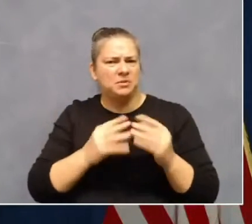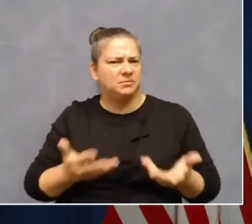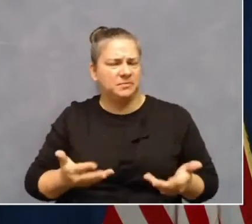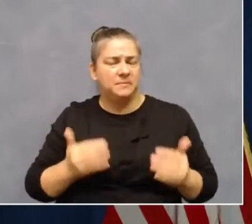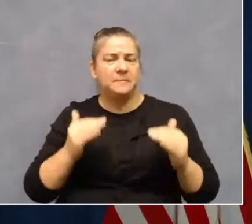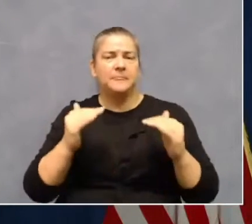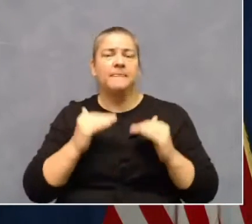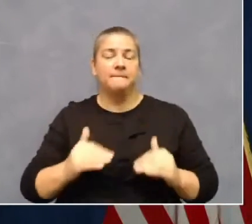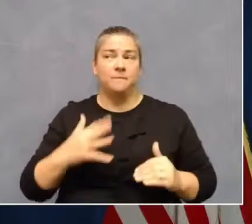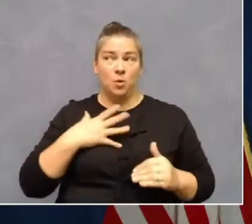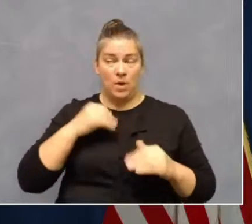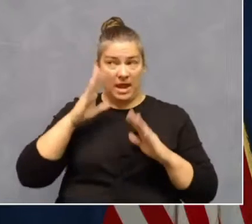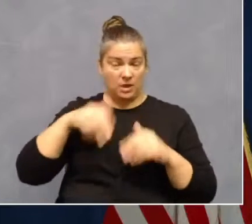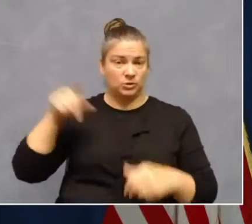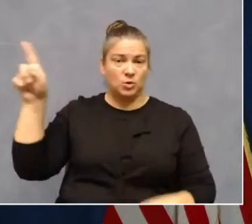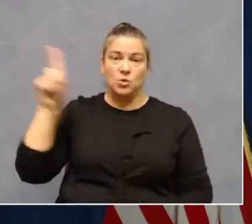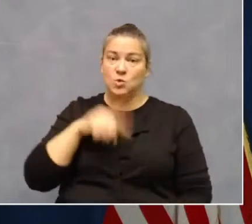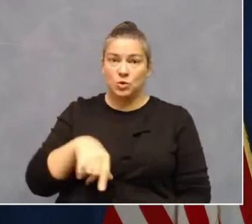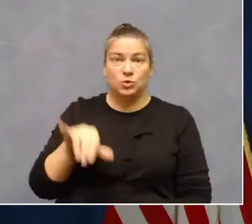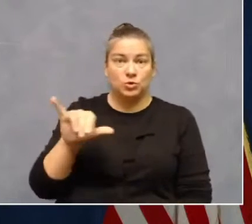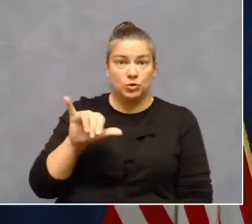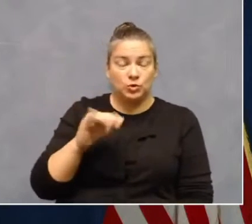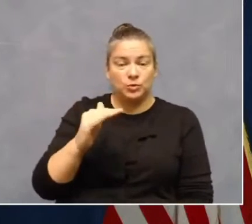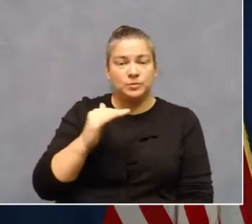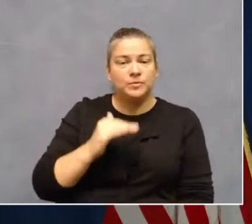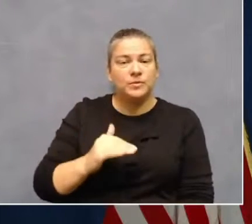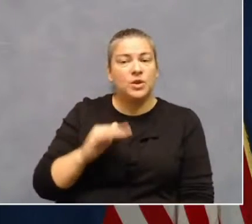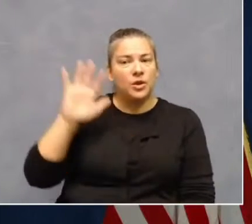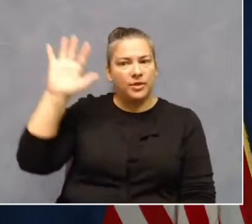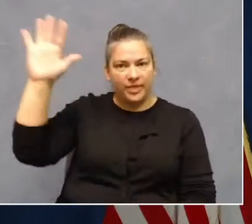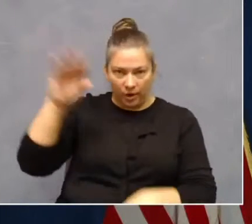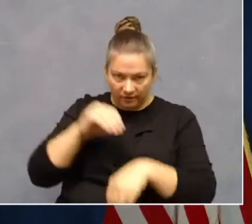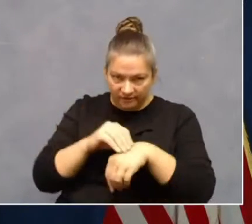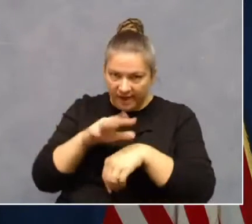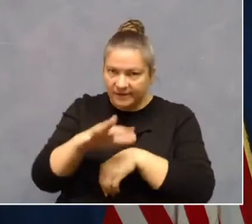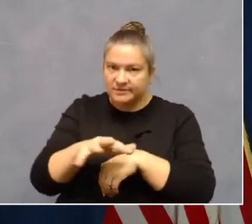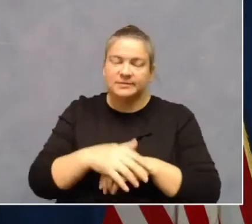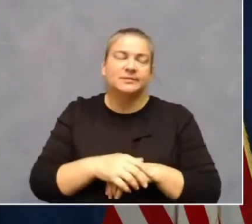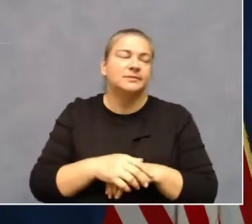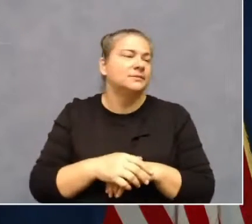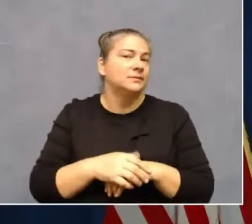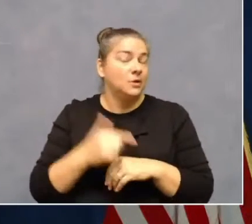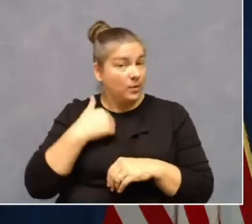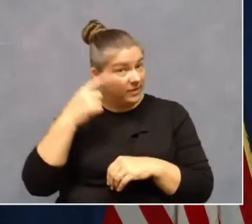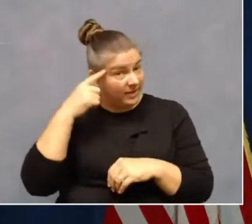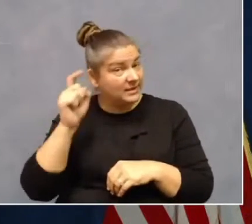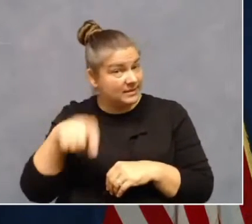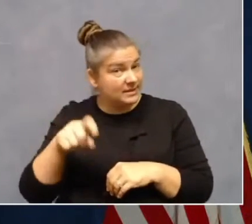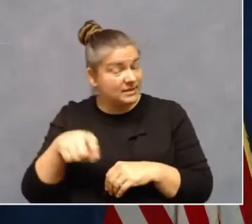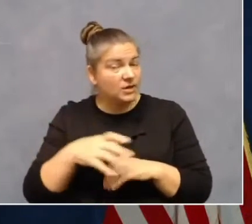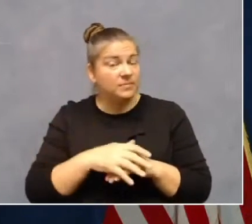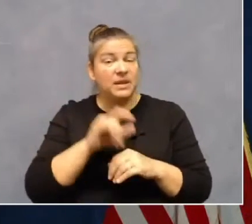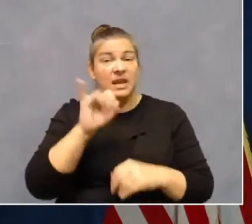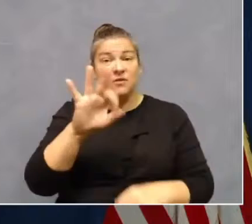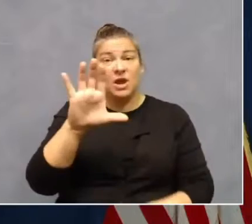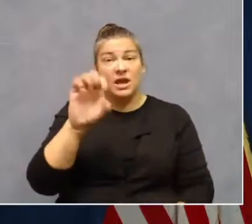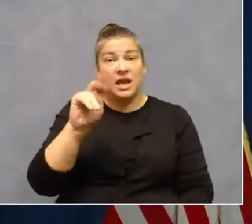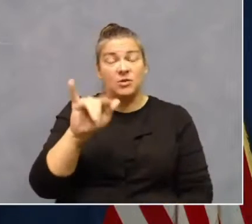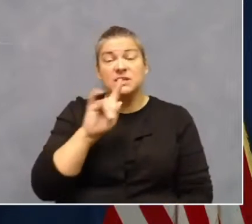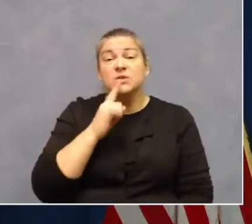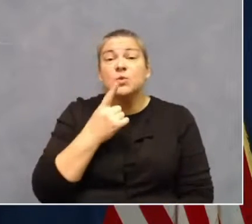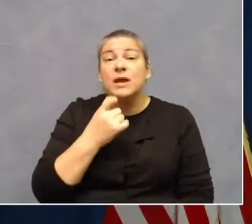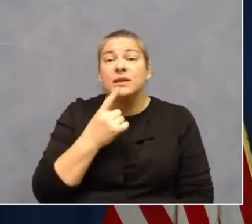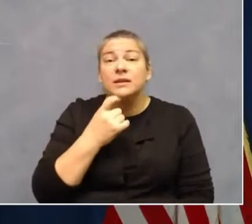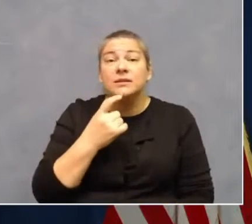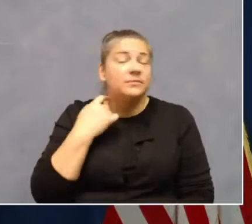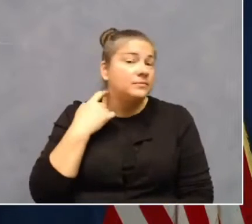White House, too. It's their advice, and at this point, we think it's necessary. If your county is red, Don't